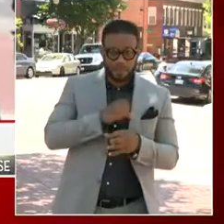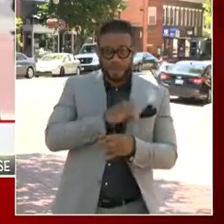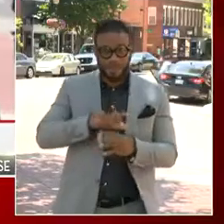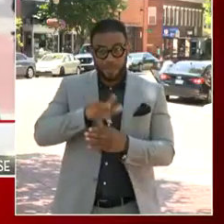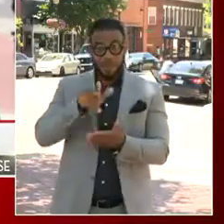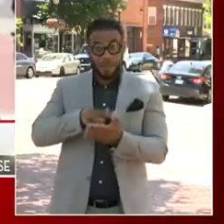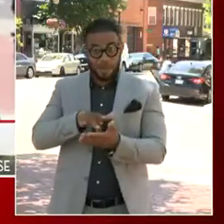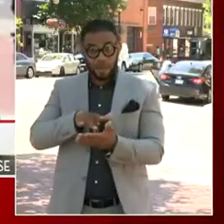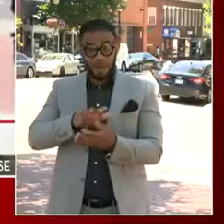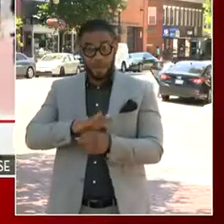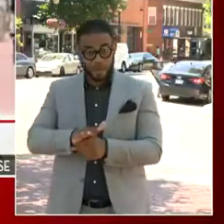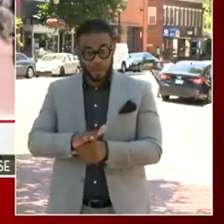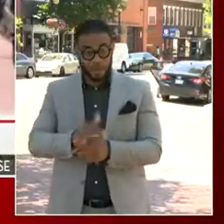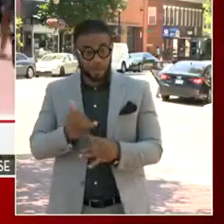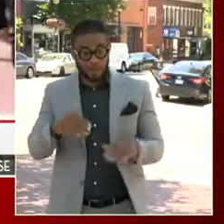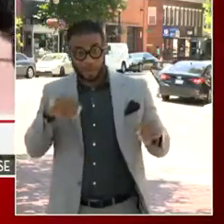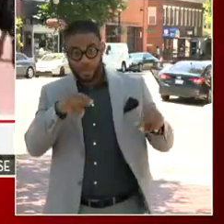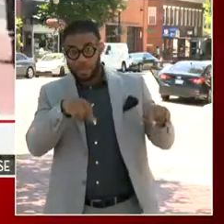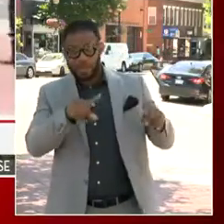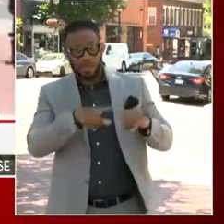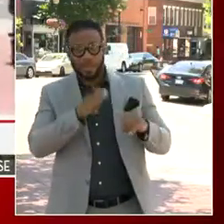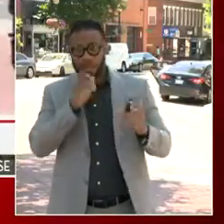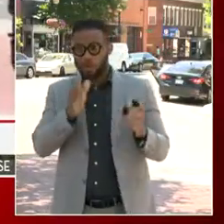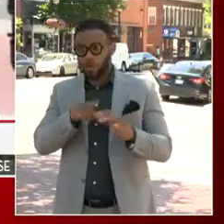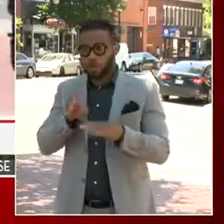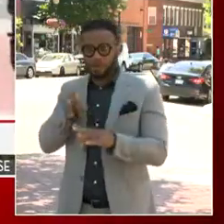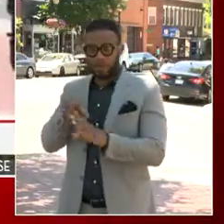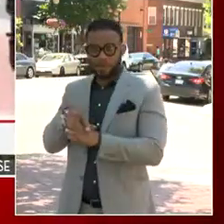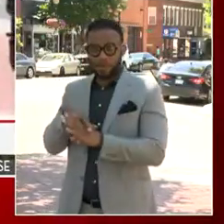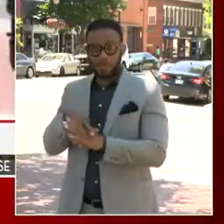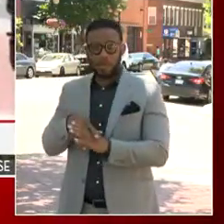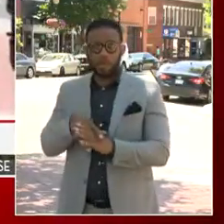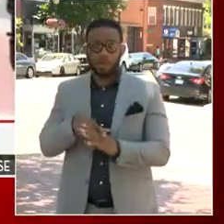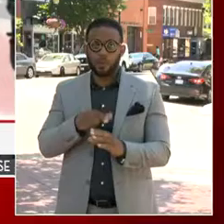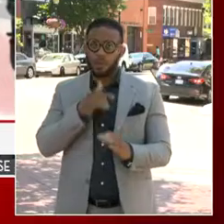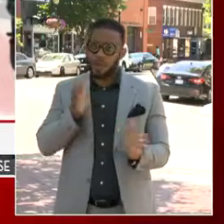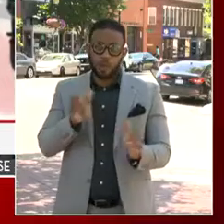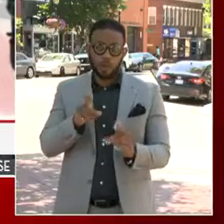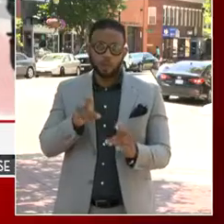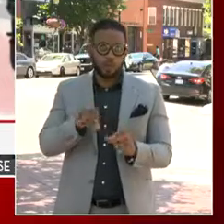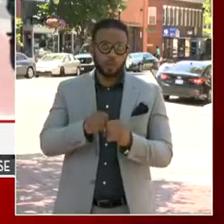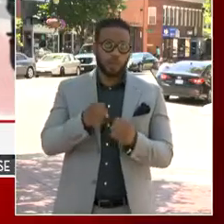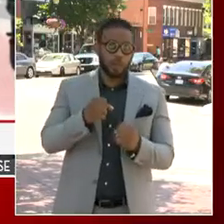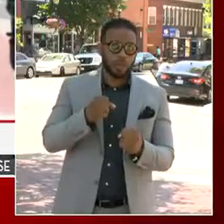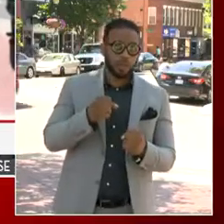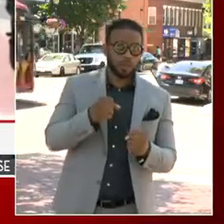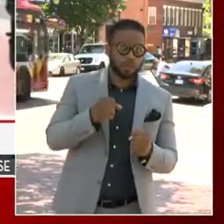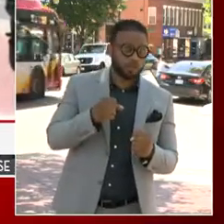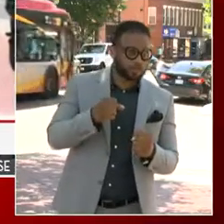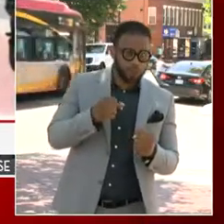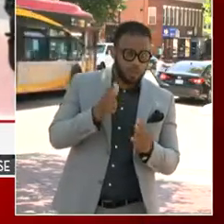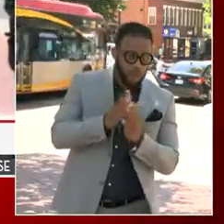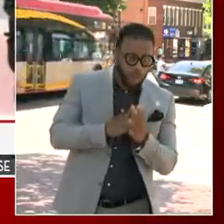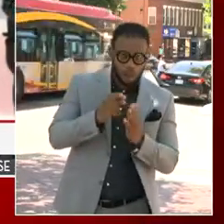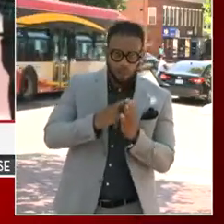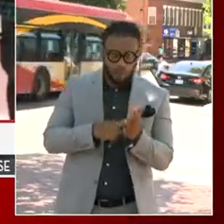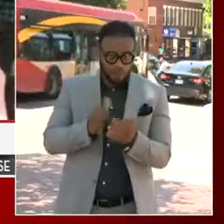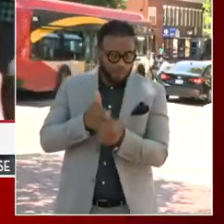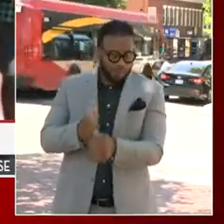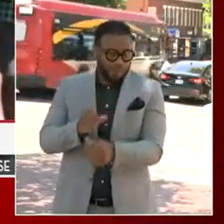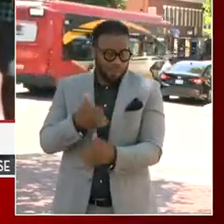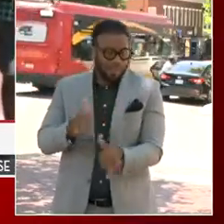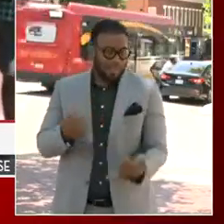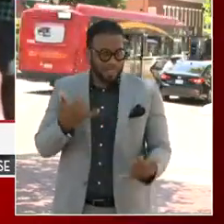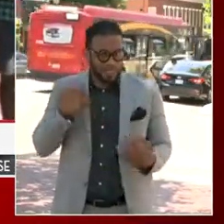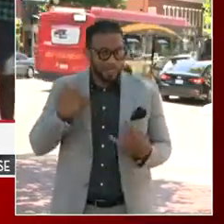the pandemic, we didn't encourage people to break traffic or parking laws or rules. So if